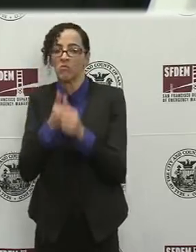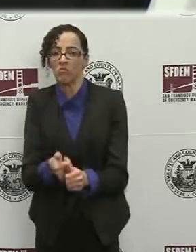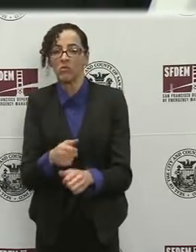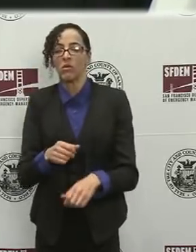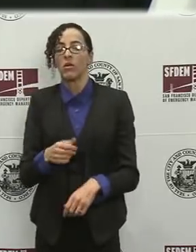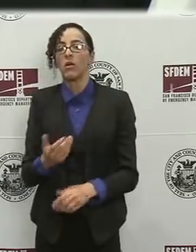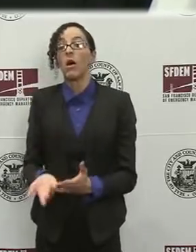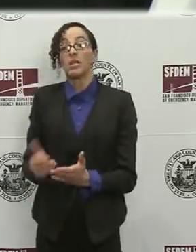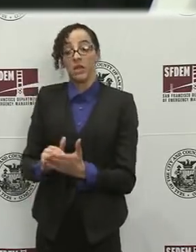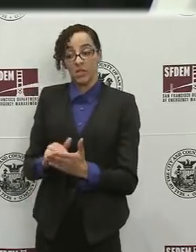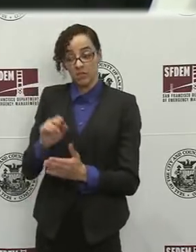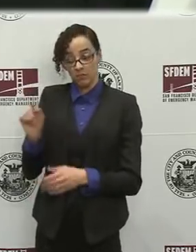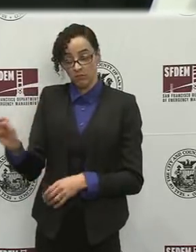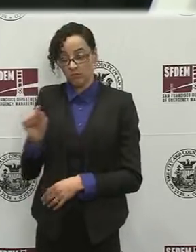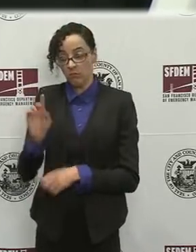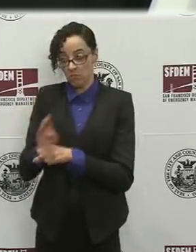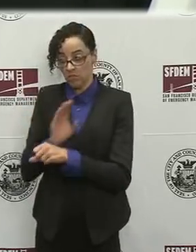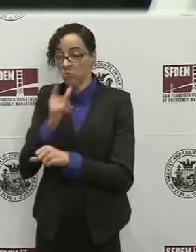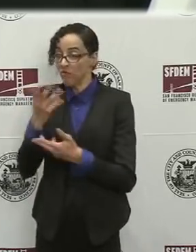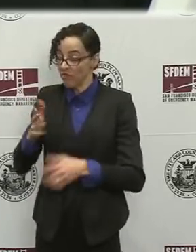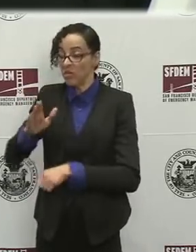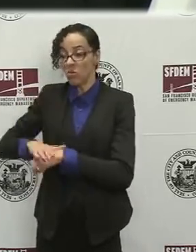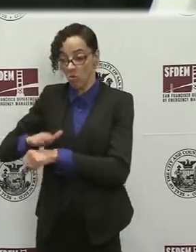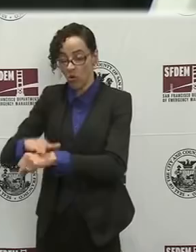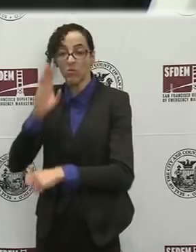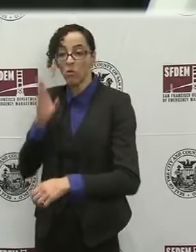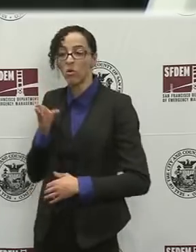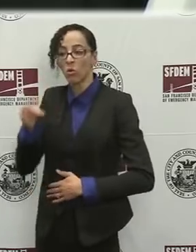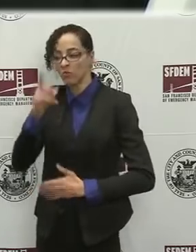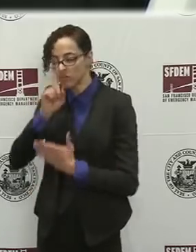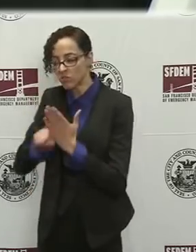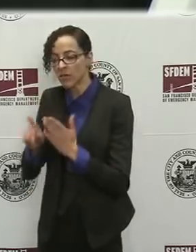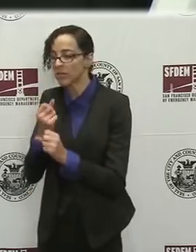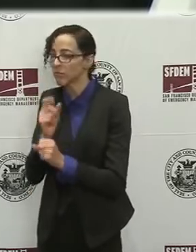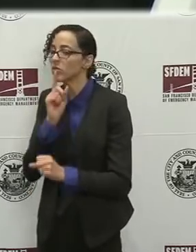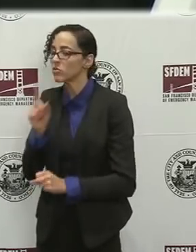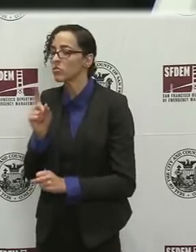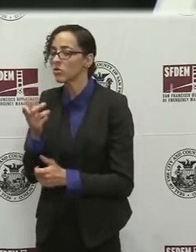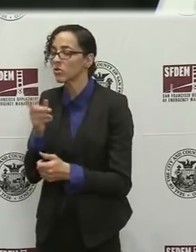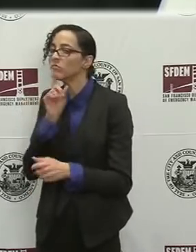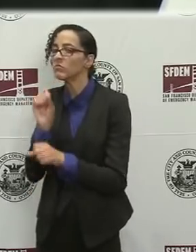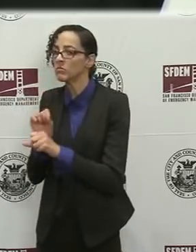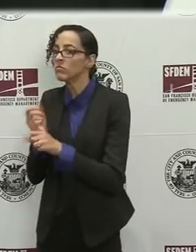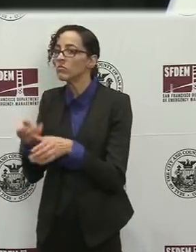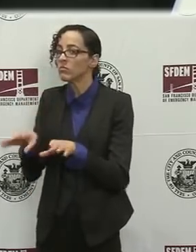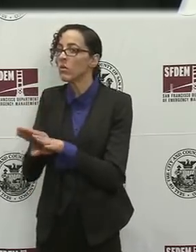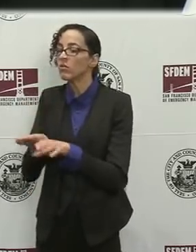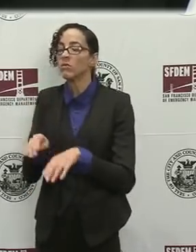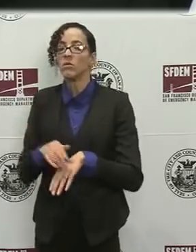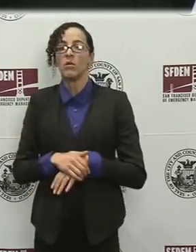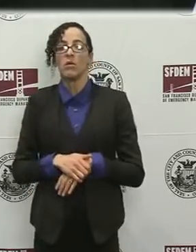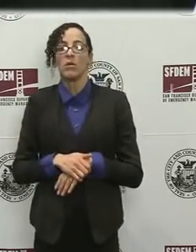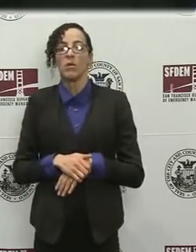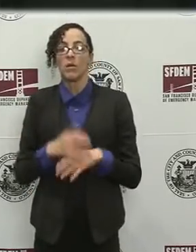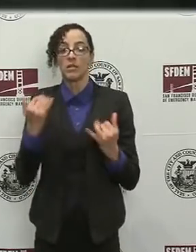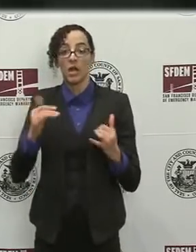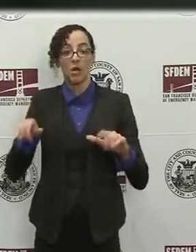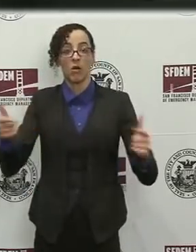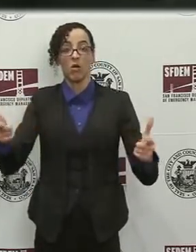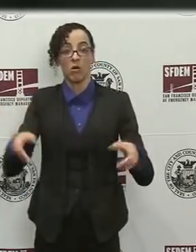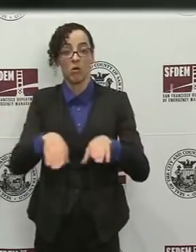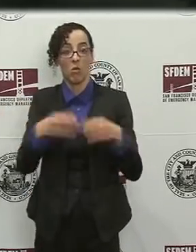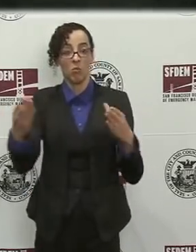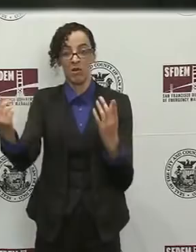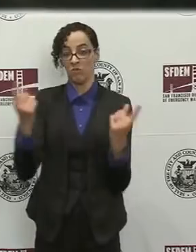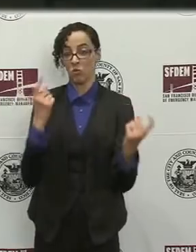warn them again or deal with that situation again. So with that, I know we will open it up for questions.